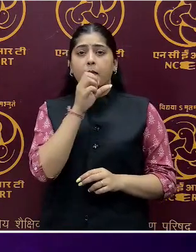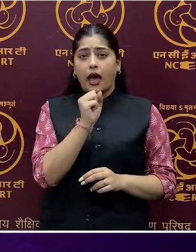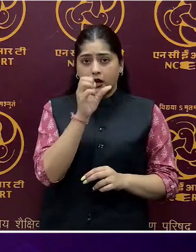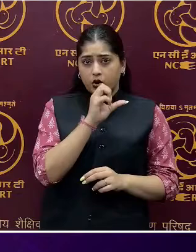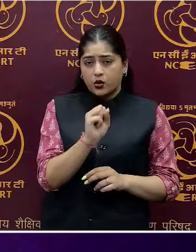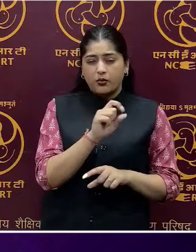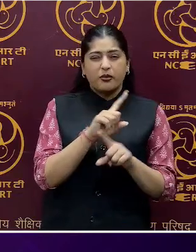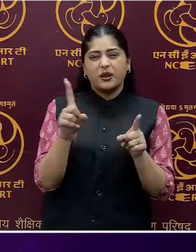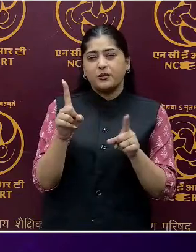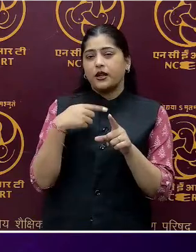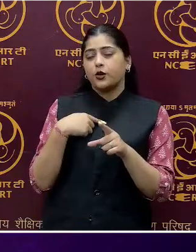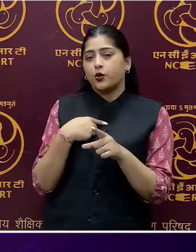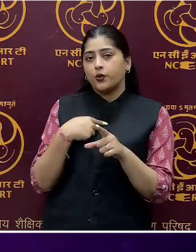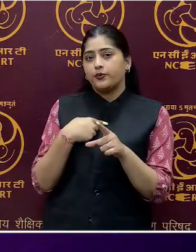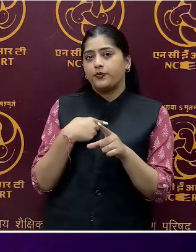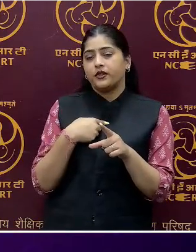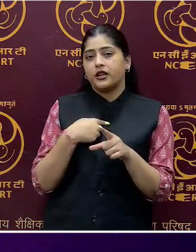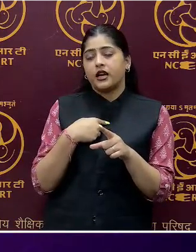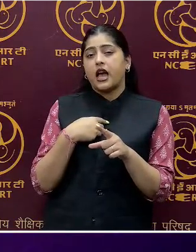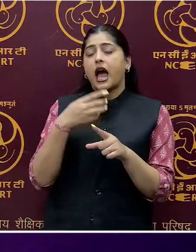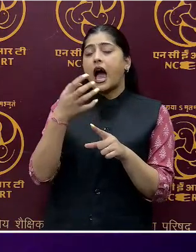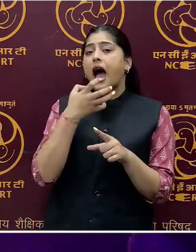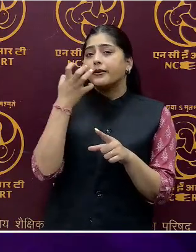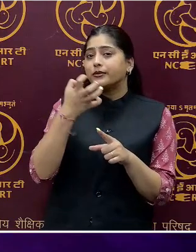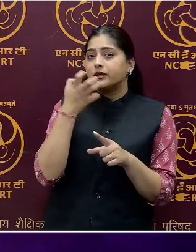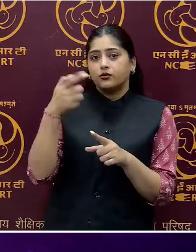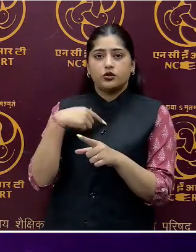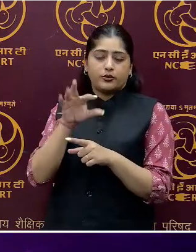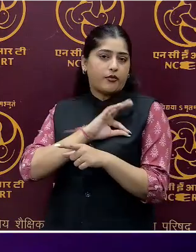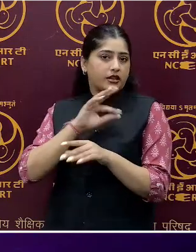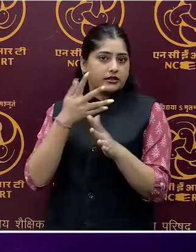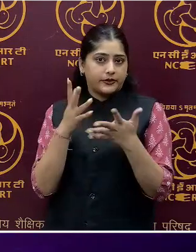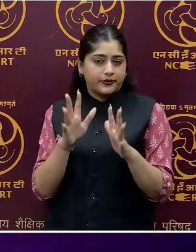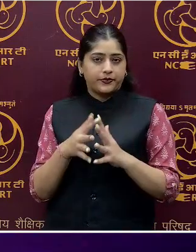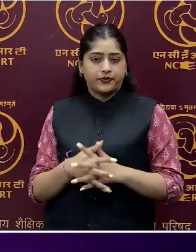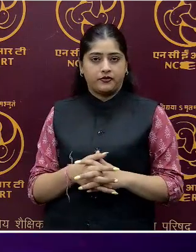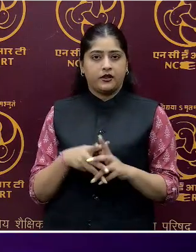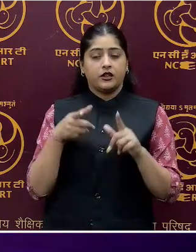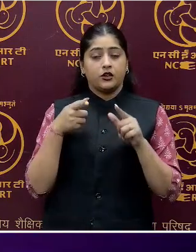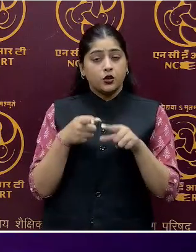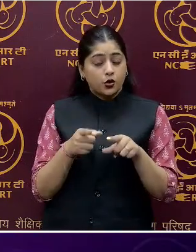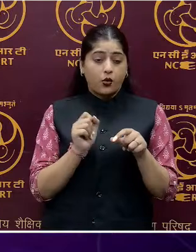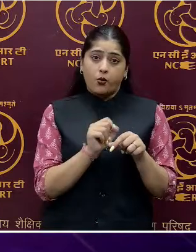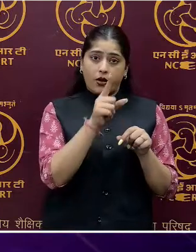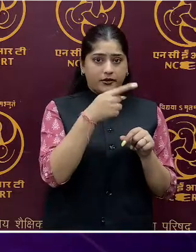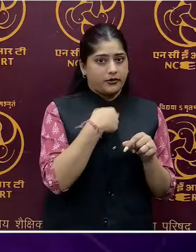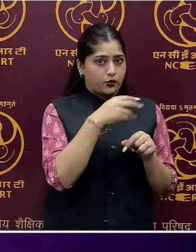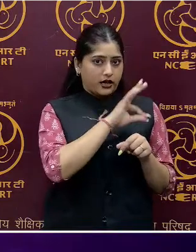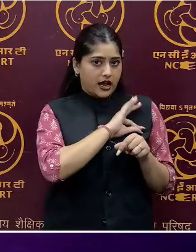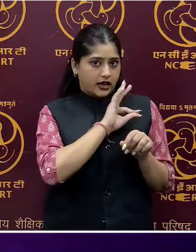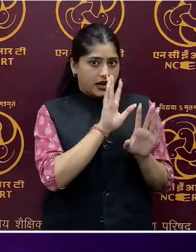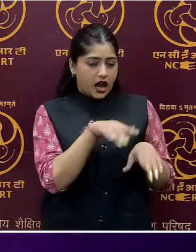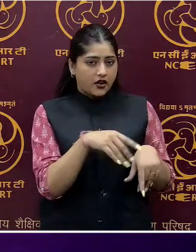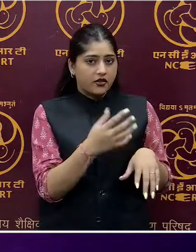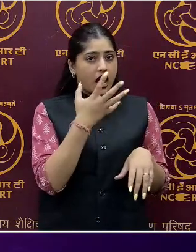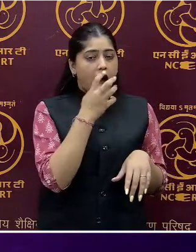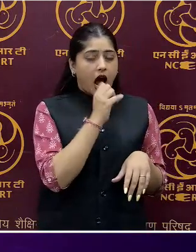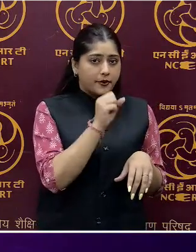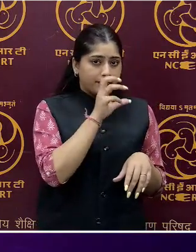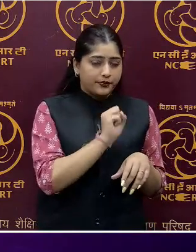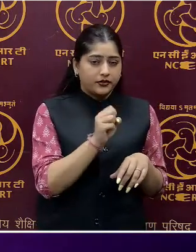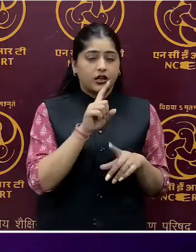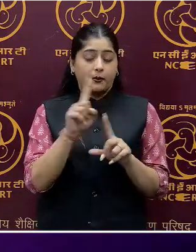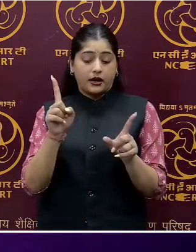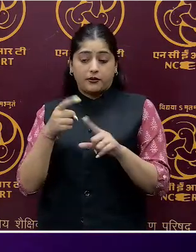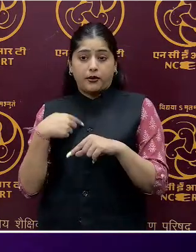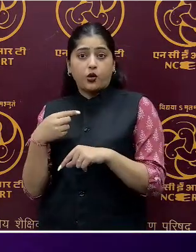I don't like eat apples. So one thing they like, one thing they don't like. So what will be coming here? It will be